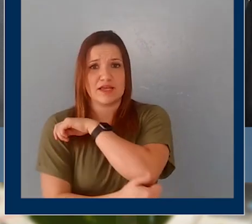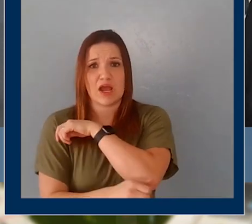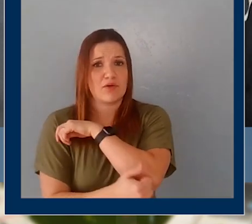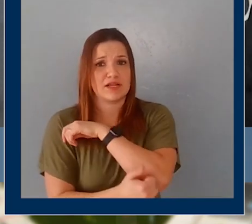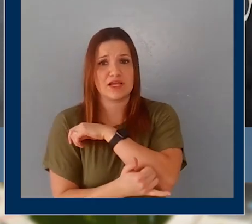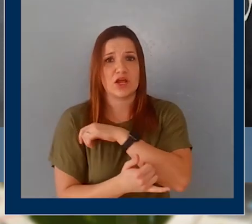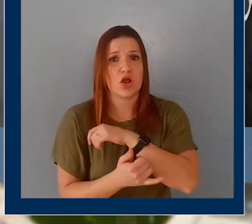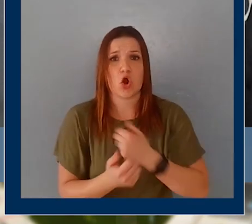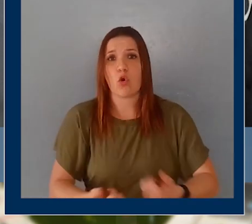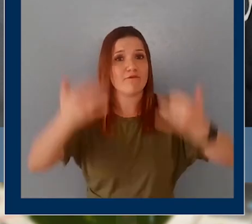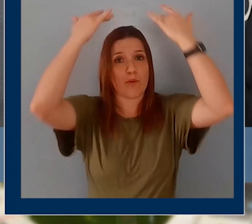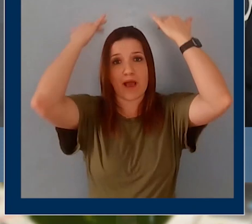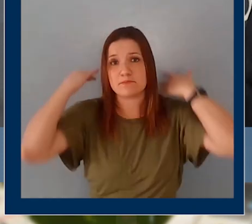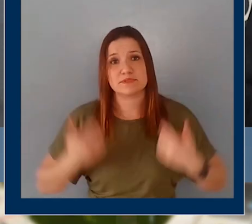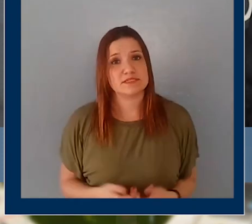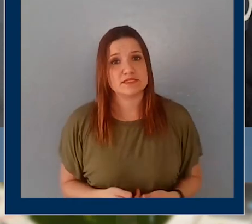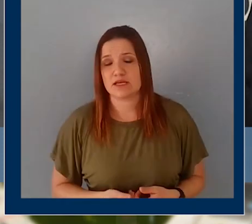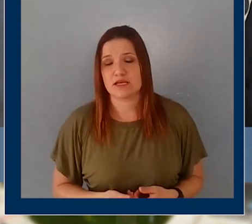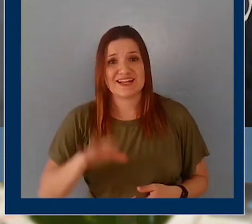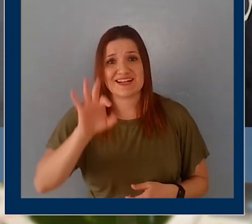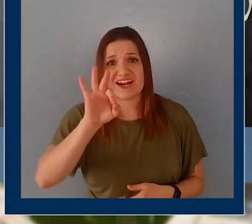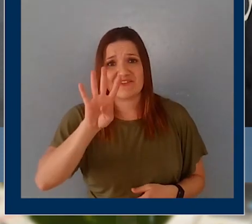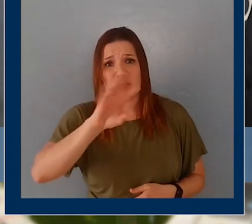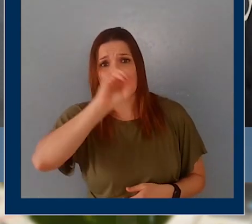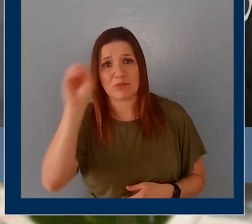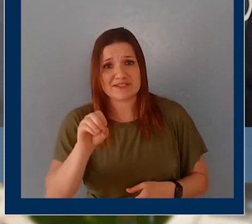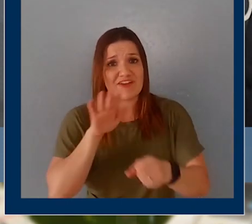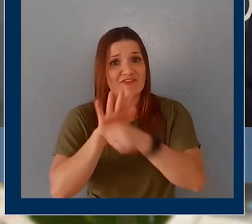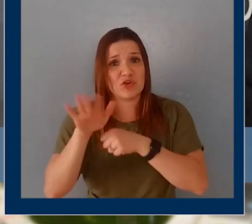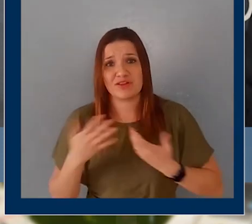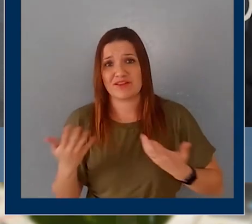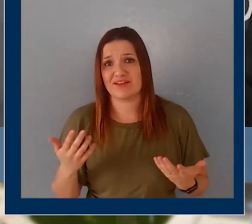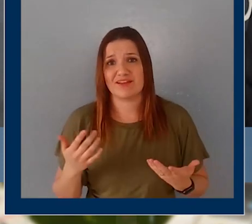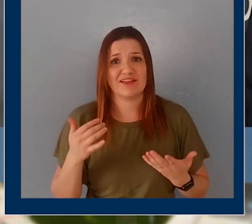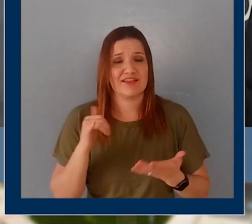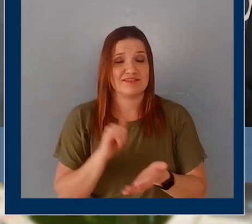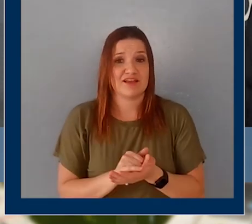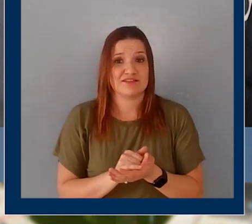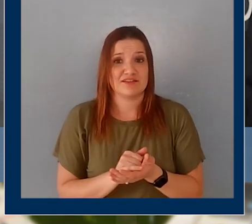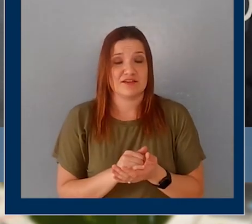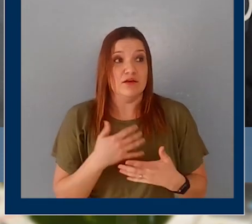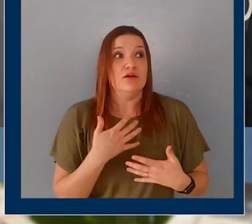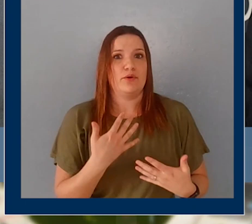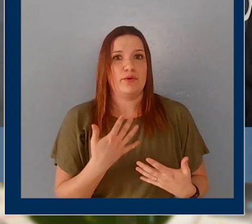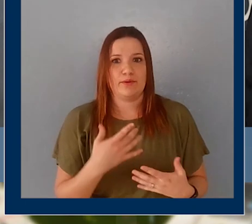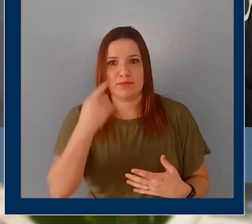bed open. And so we're doing everything we can to keep people from having to come to the